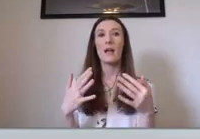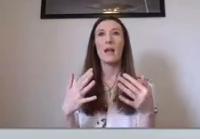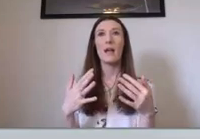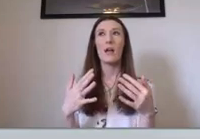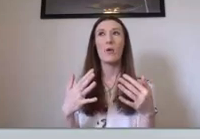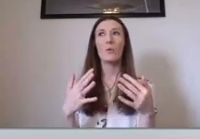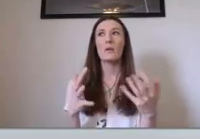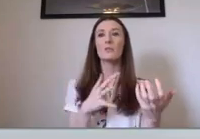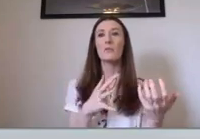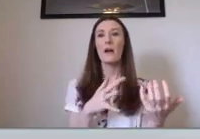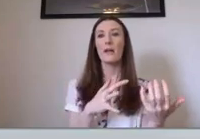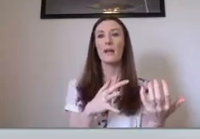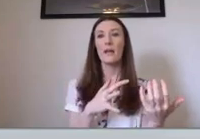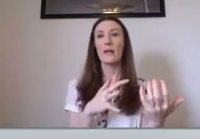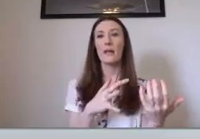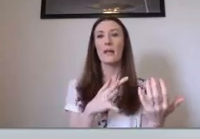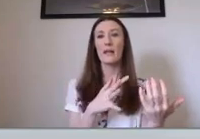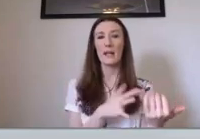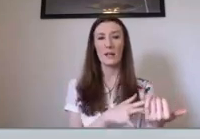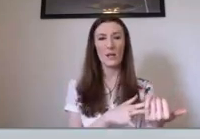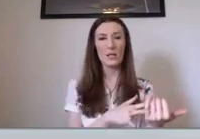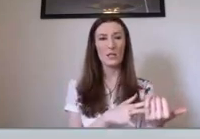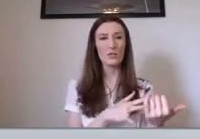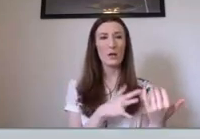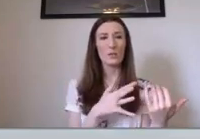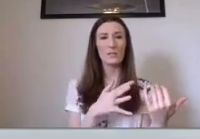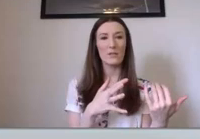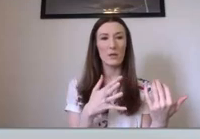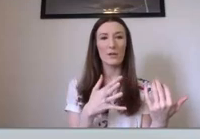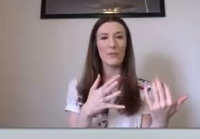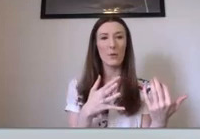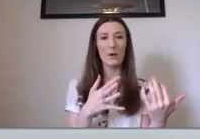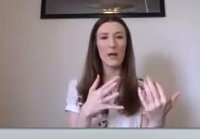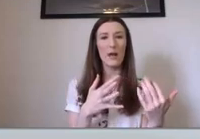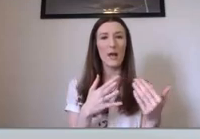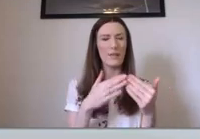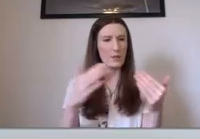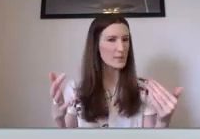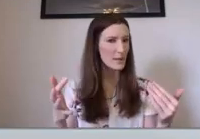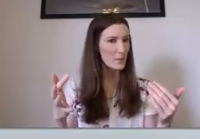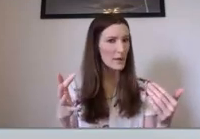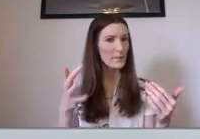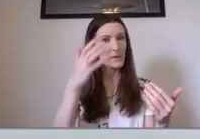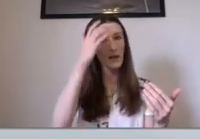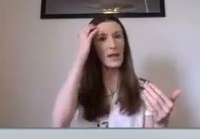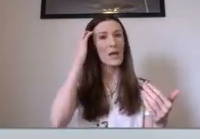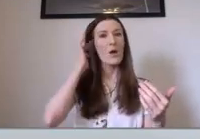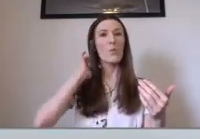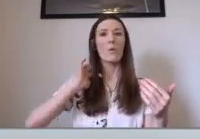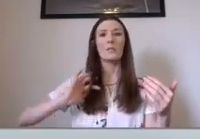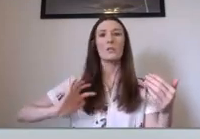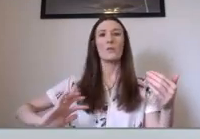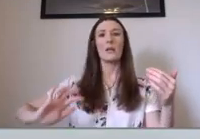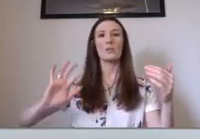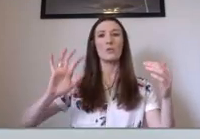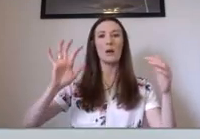Okay. We don't do that in English, like what's the word for, and then you say the word. Okay.